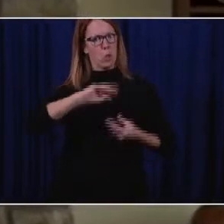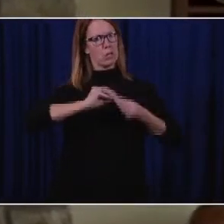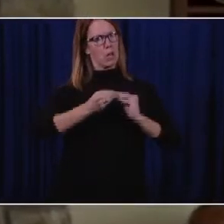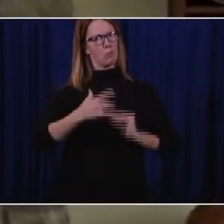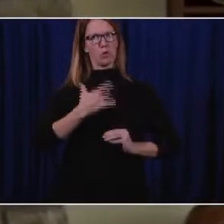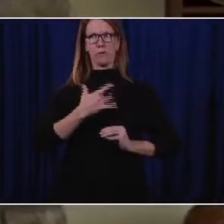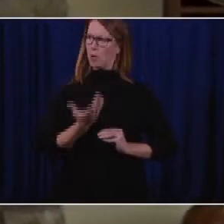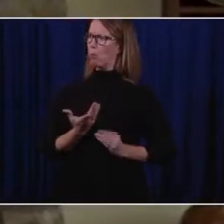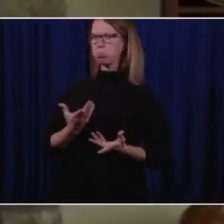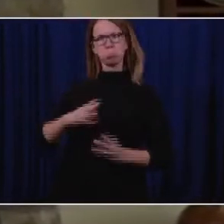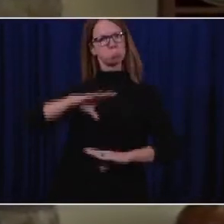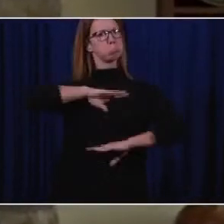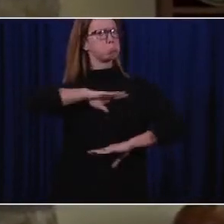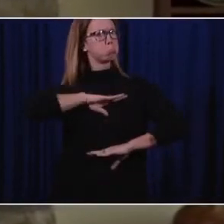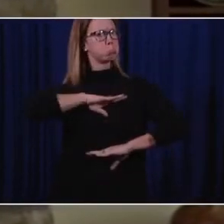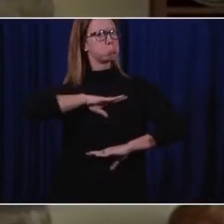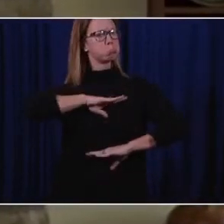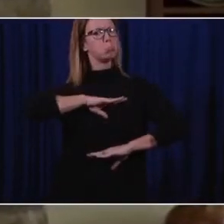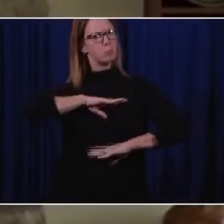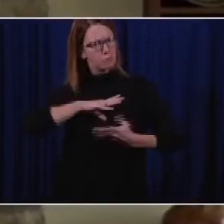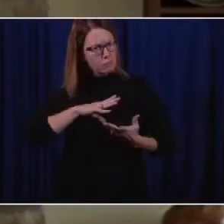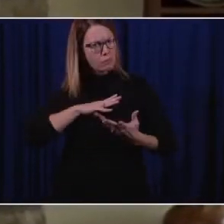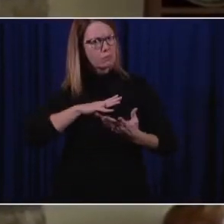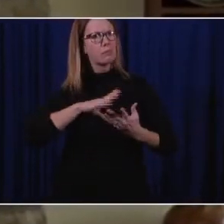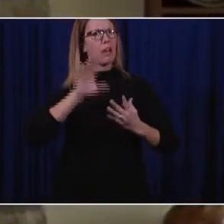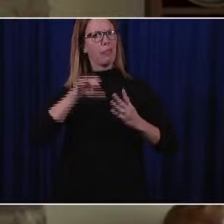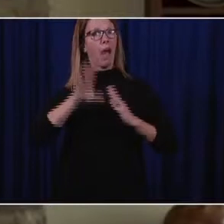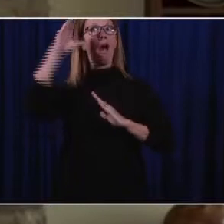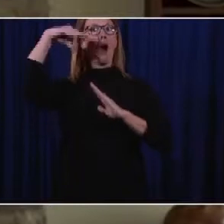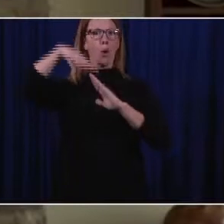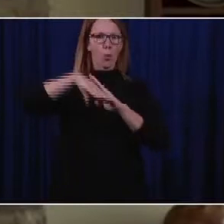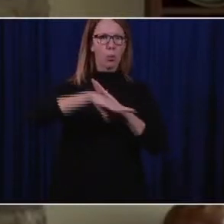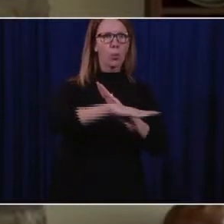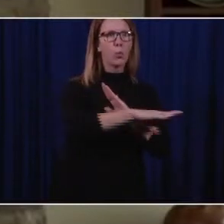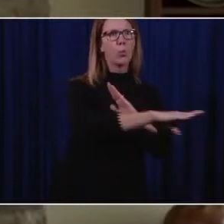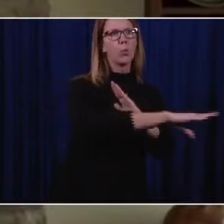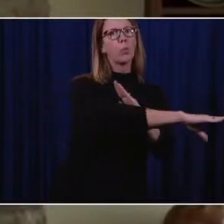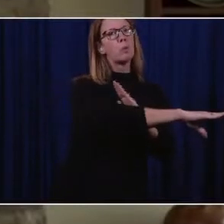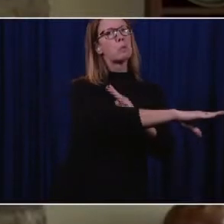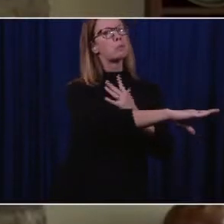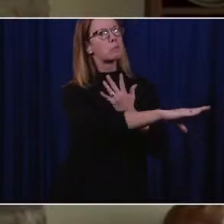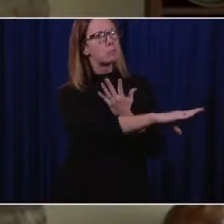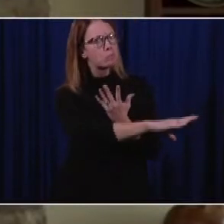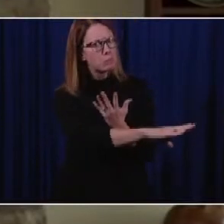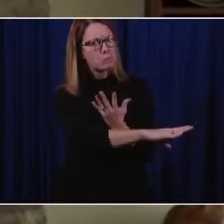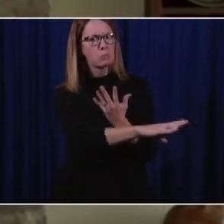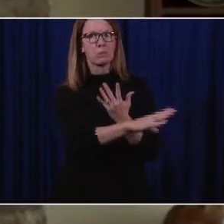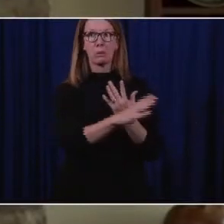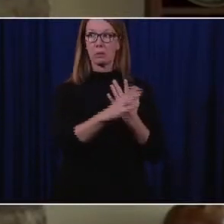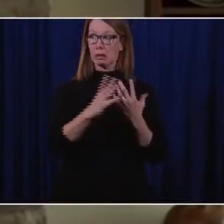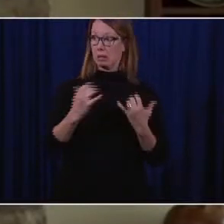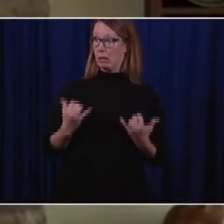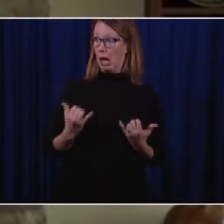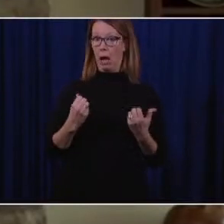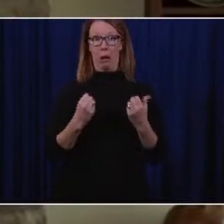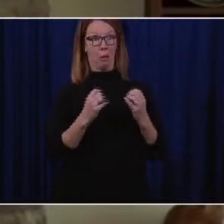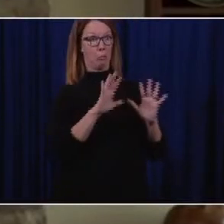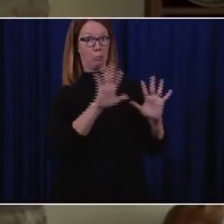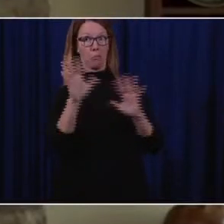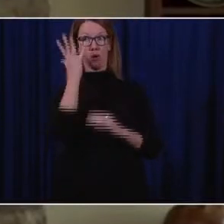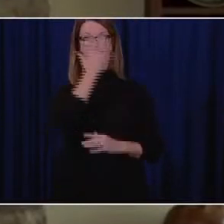for, and you have flattened the curve, and now things are looking much better for